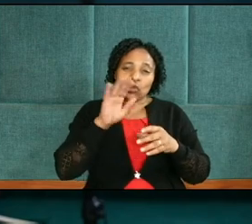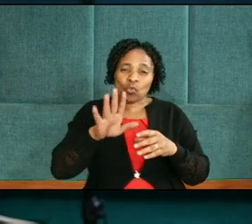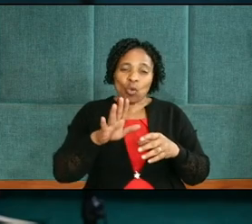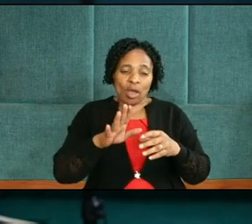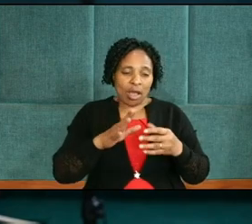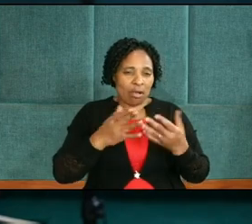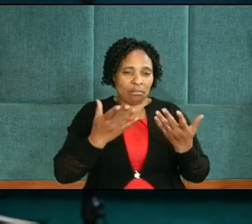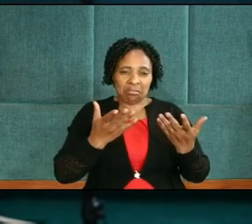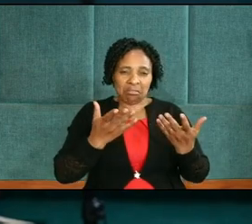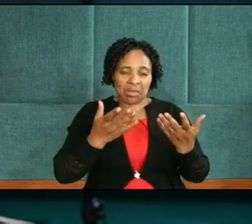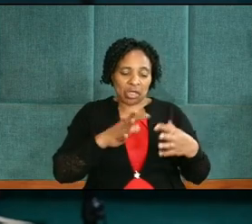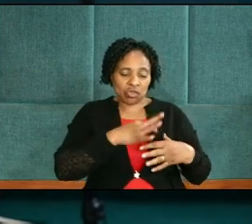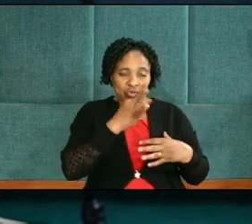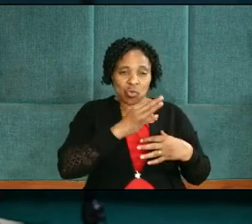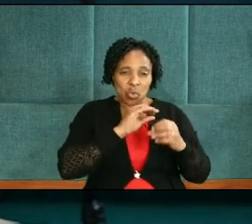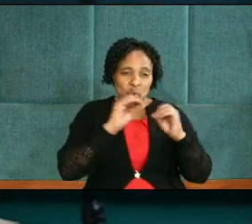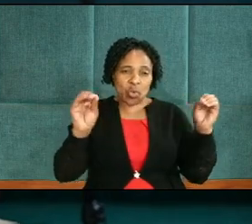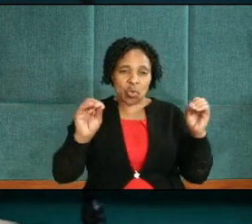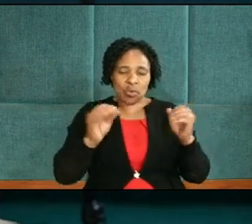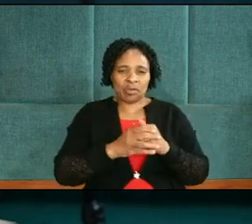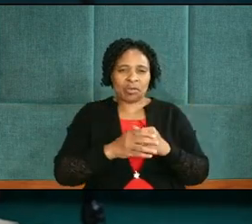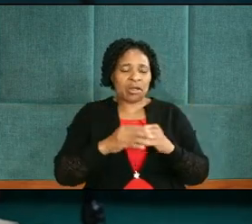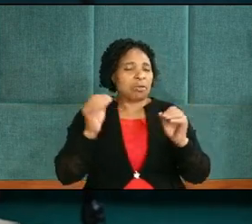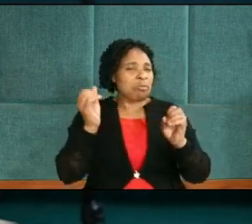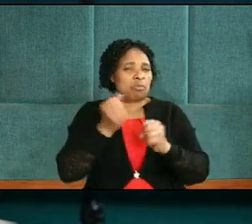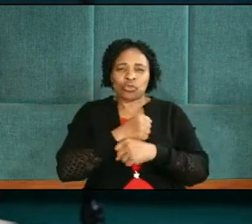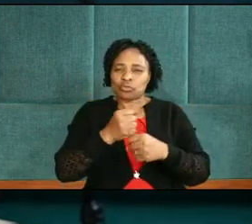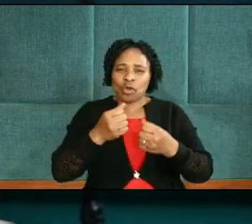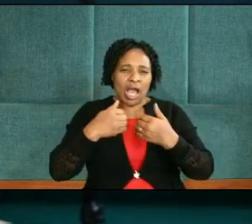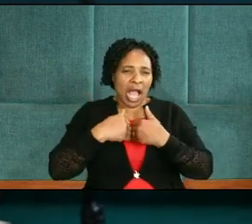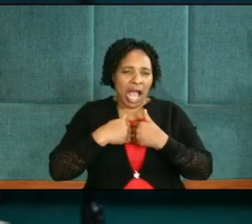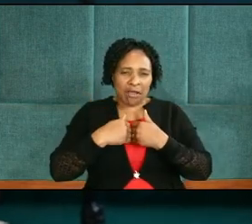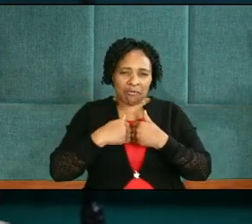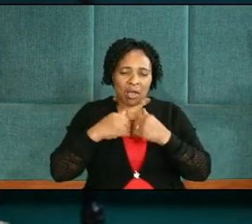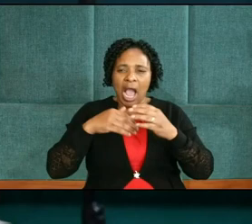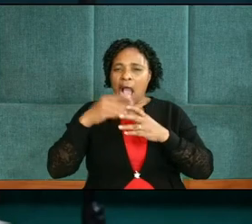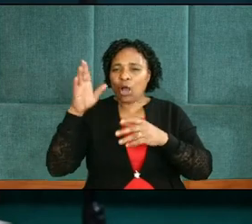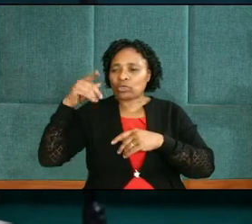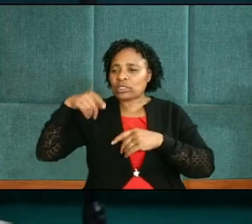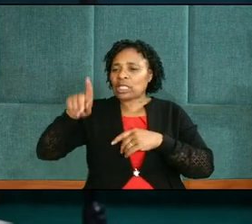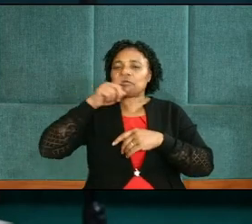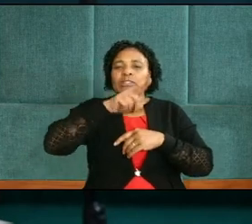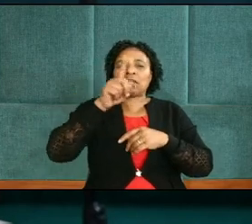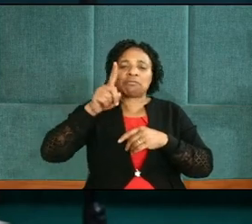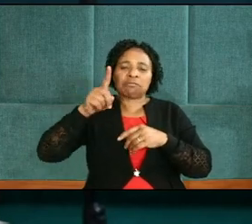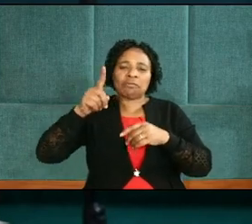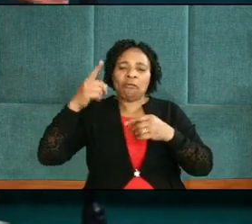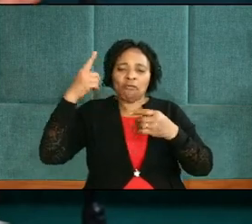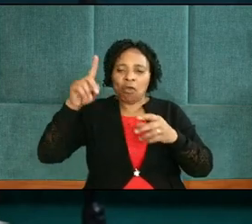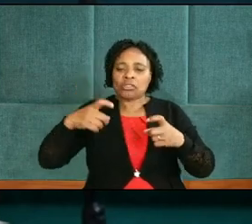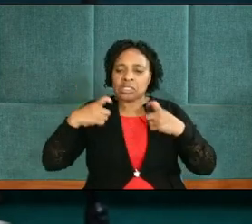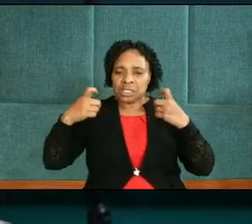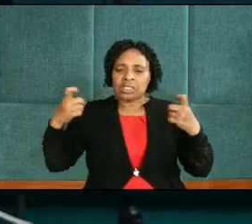no guarantee that you will enter. You are up on the shelf available for sale.